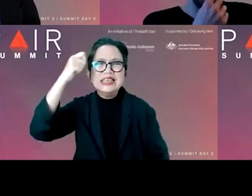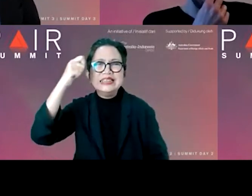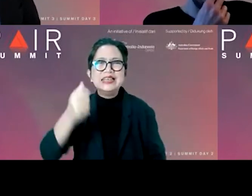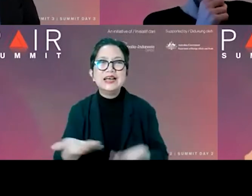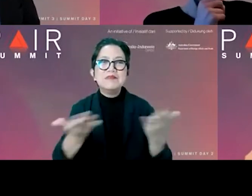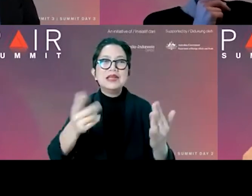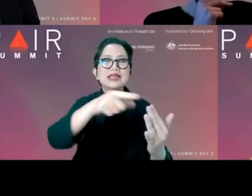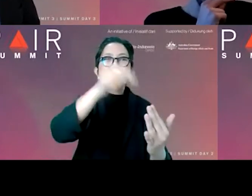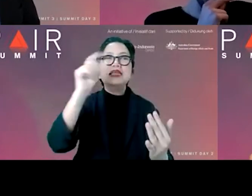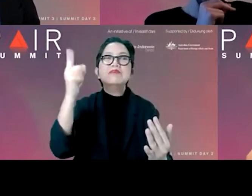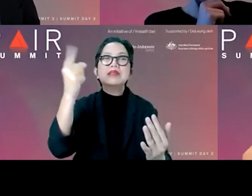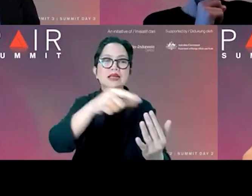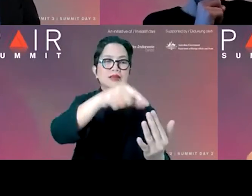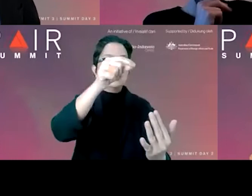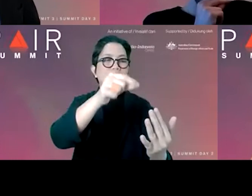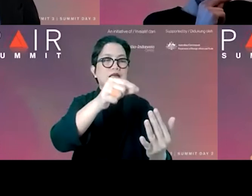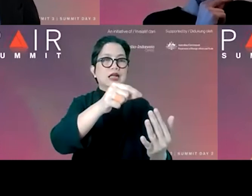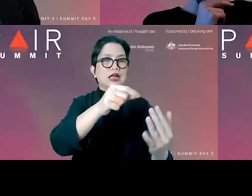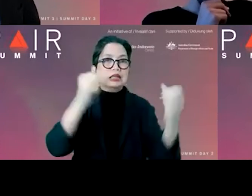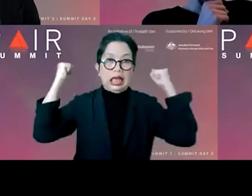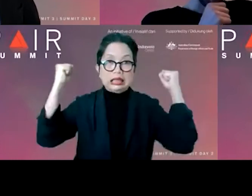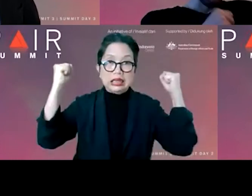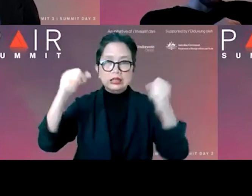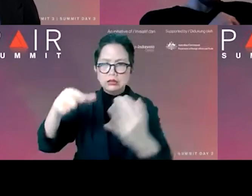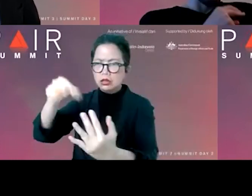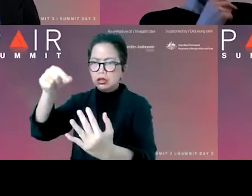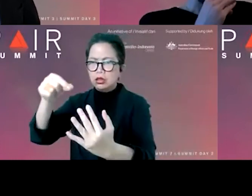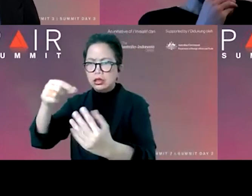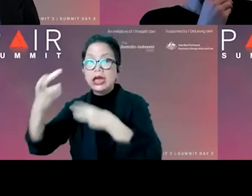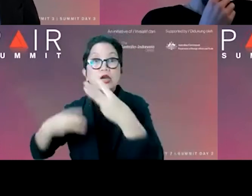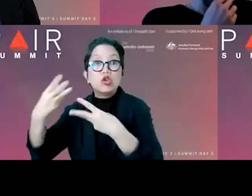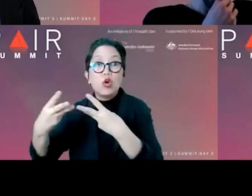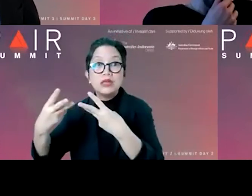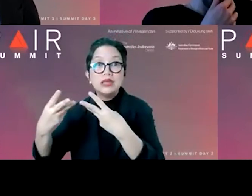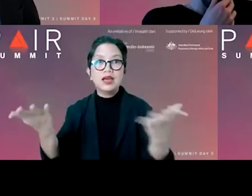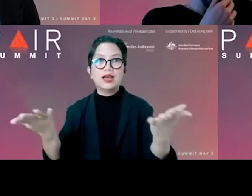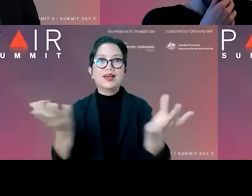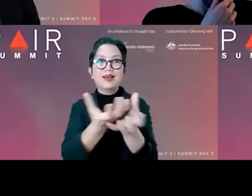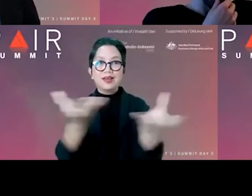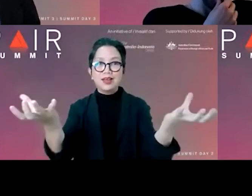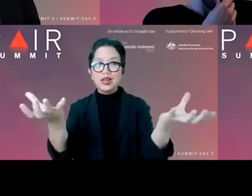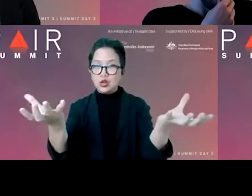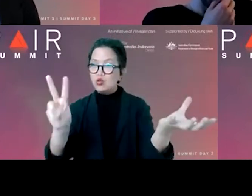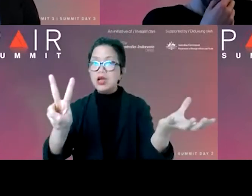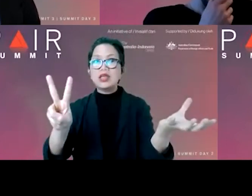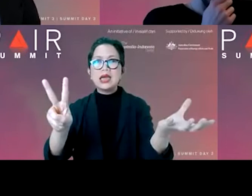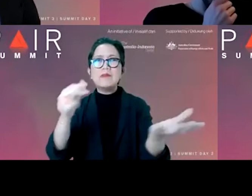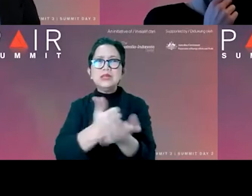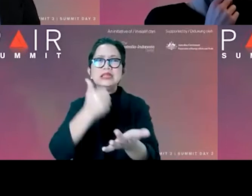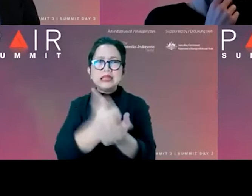because both of them is more important at the moment. But as I said before, that slowing